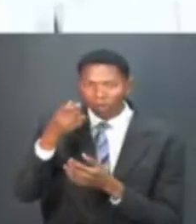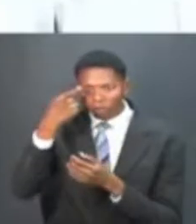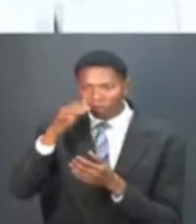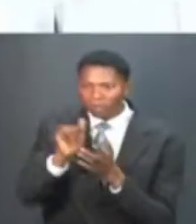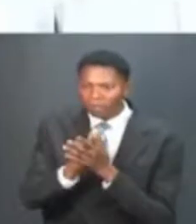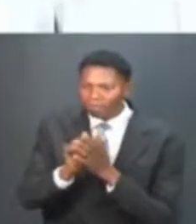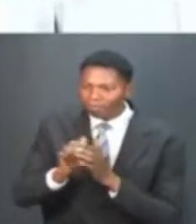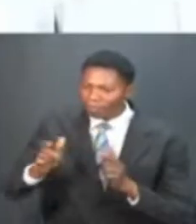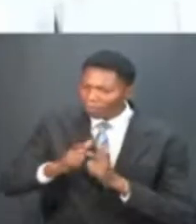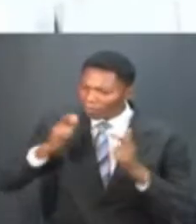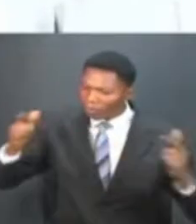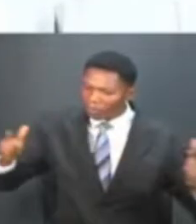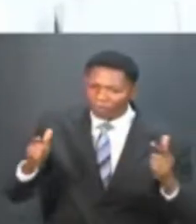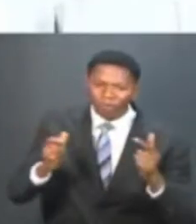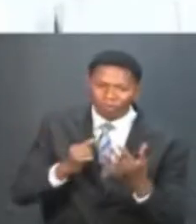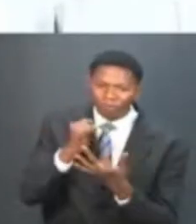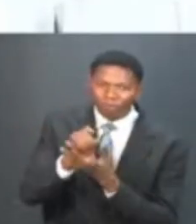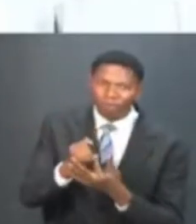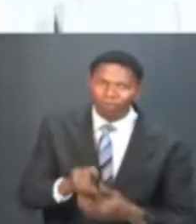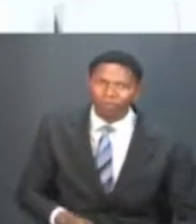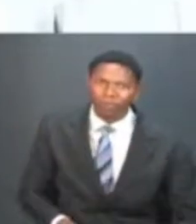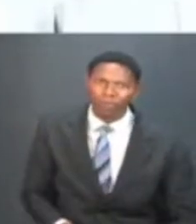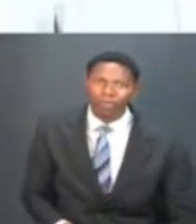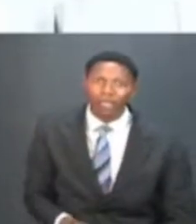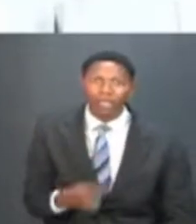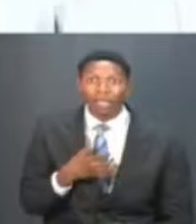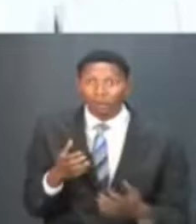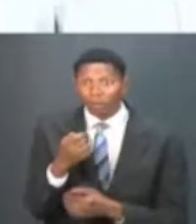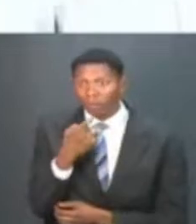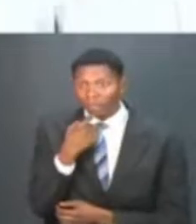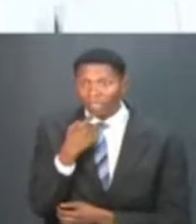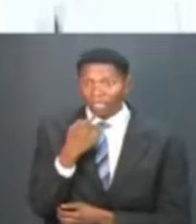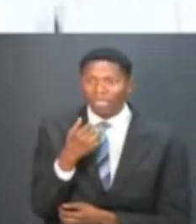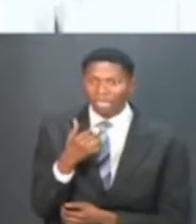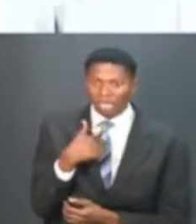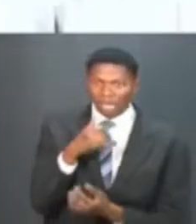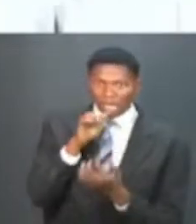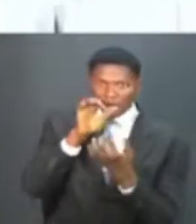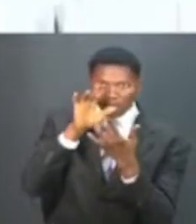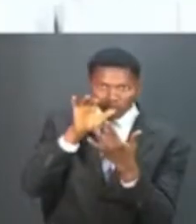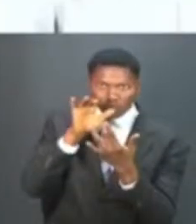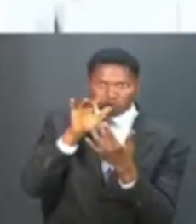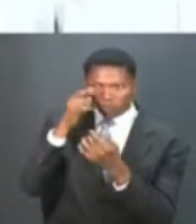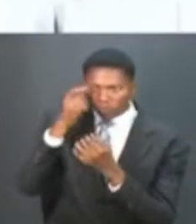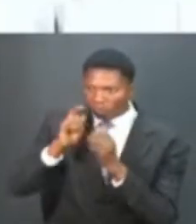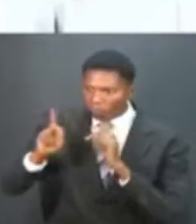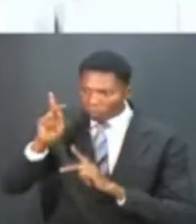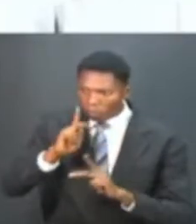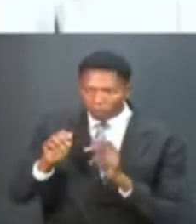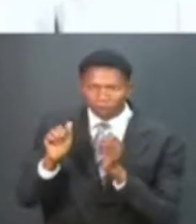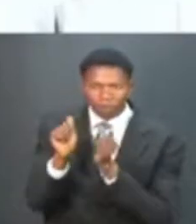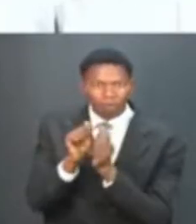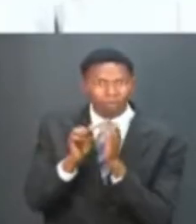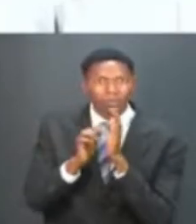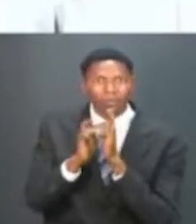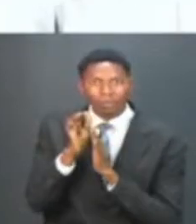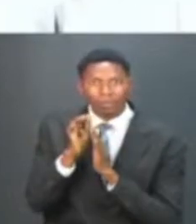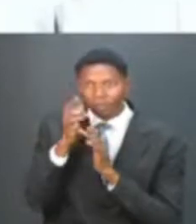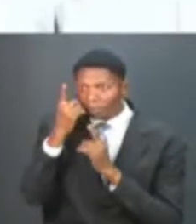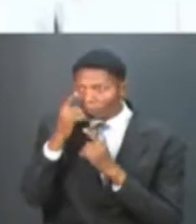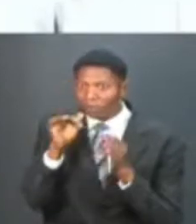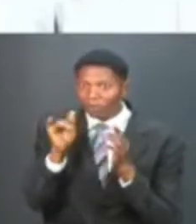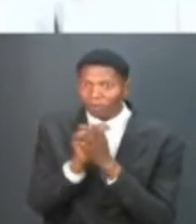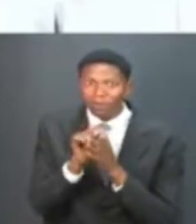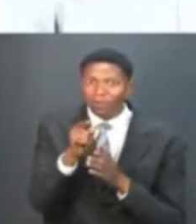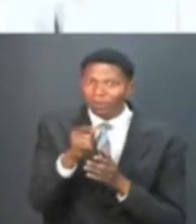intervention. I would want to say that there is hope for patients living with cancer because of this